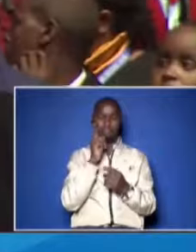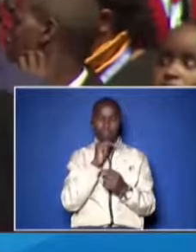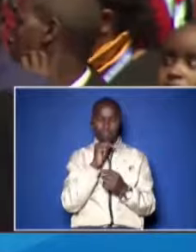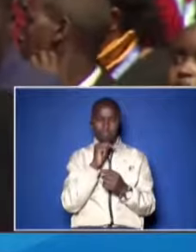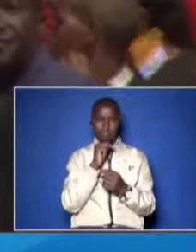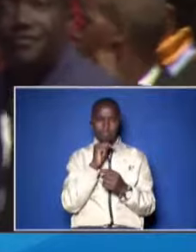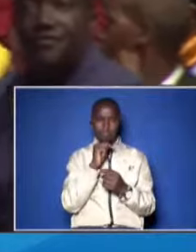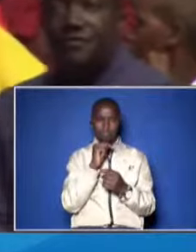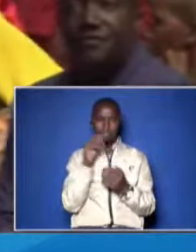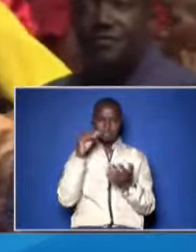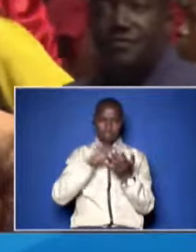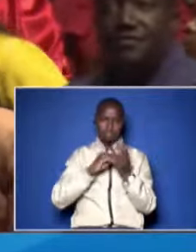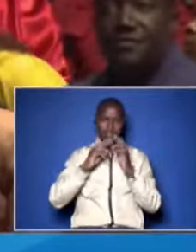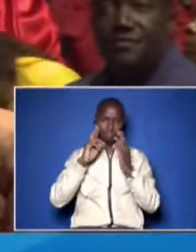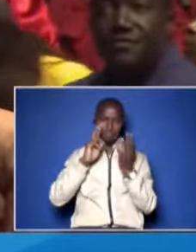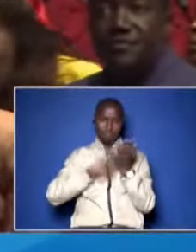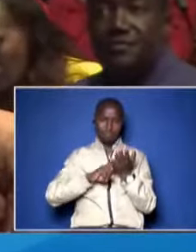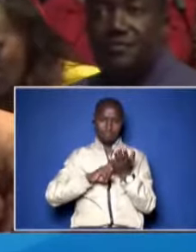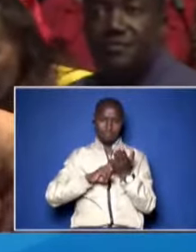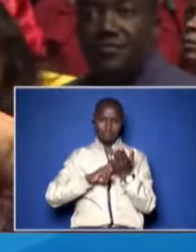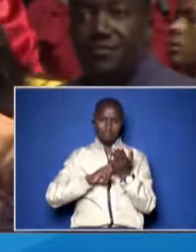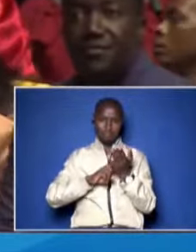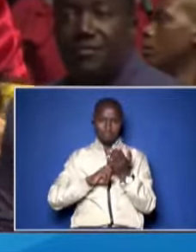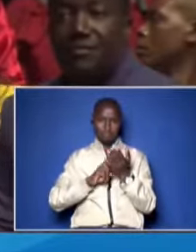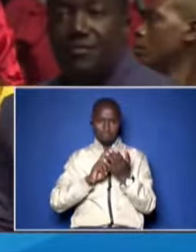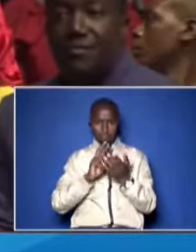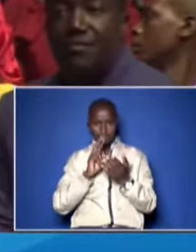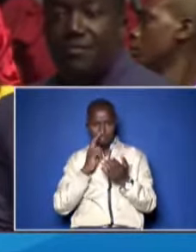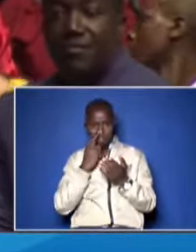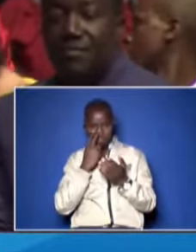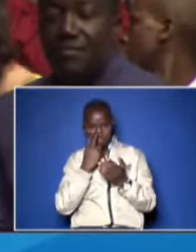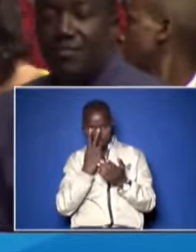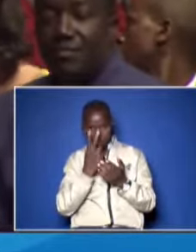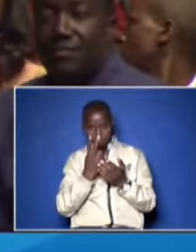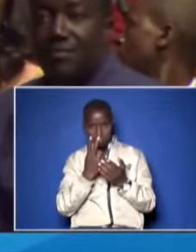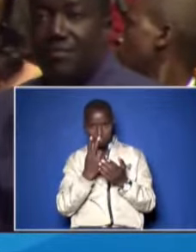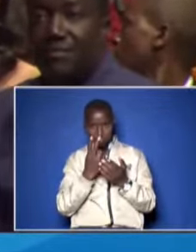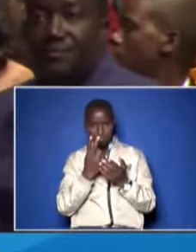again if you look at any religion on Earth